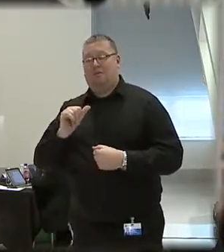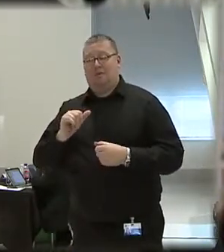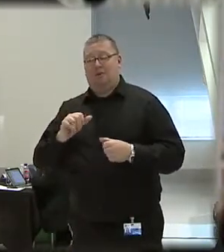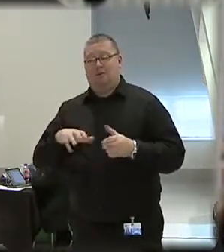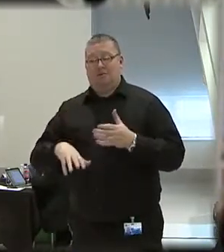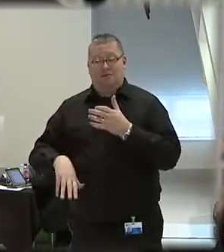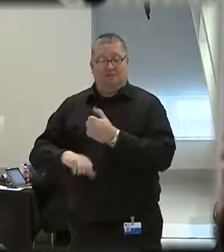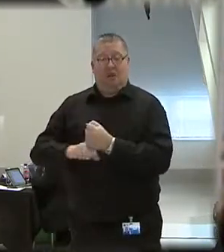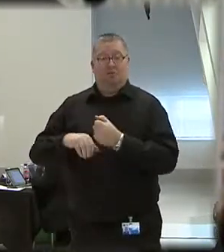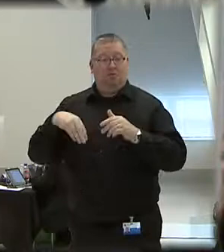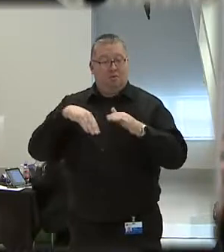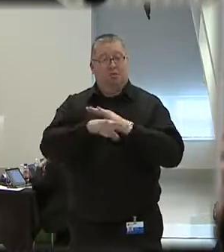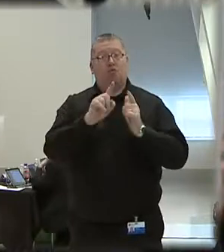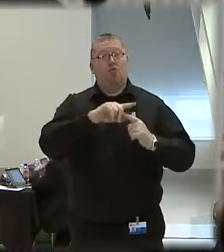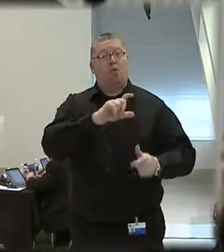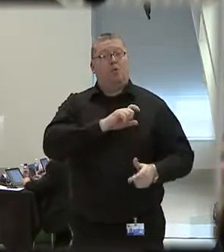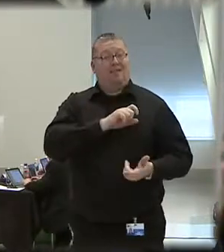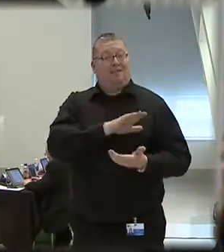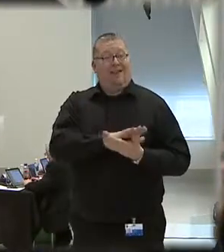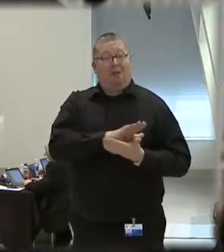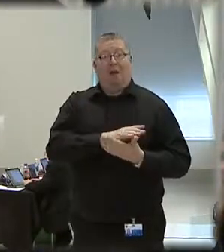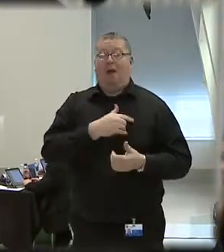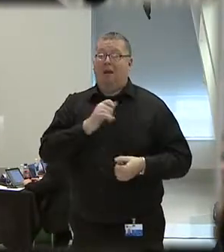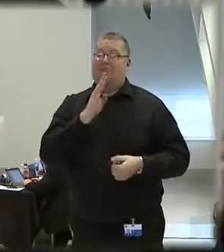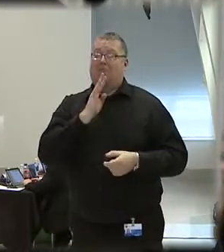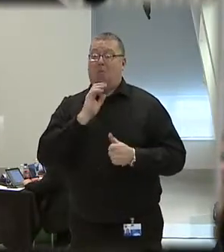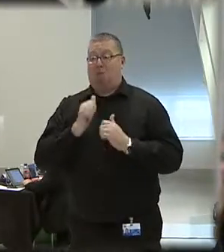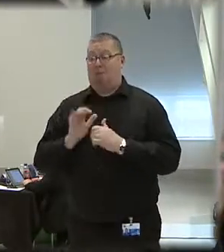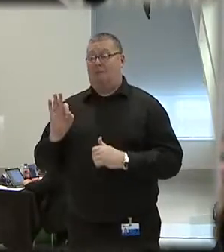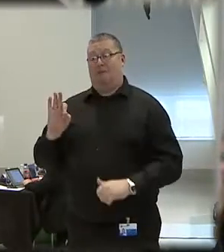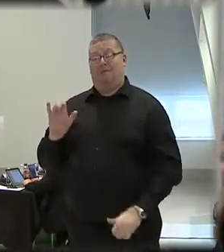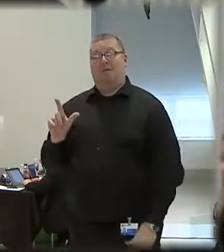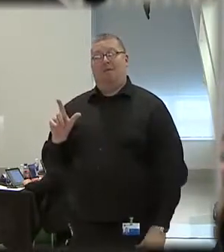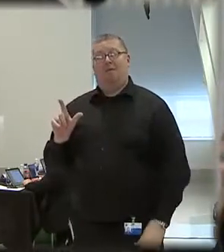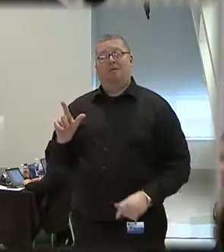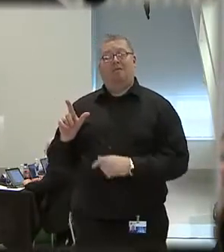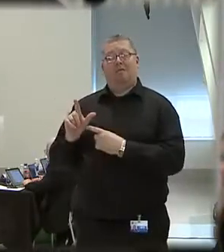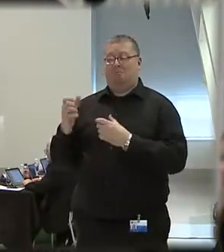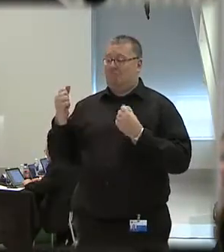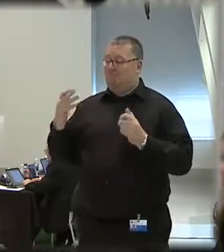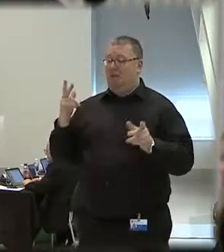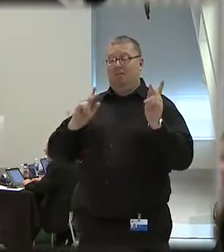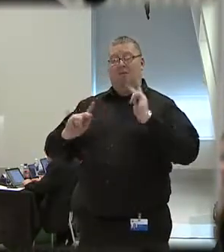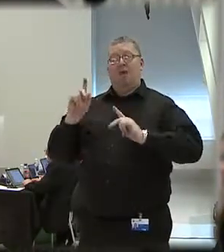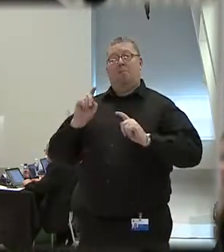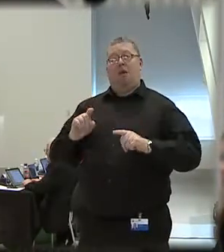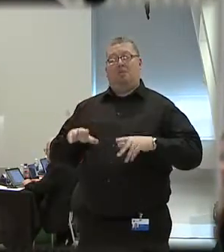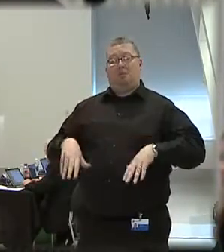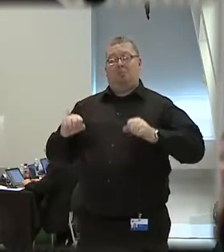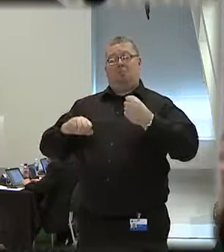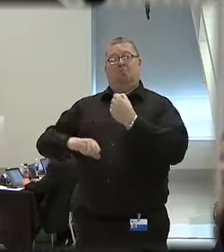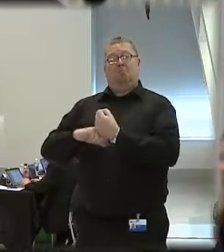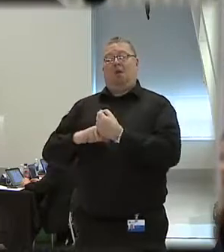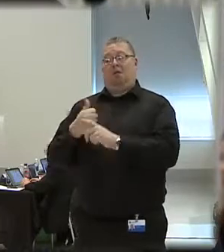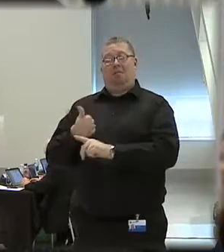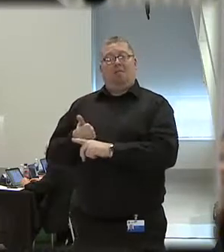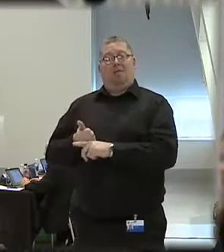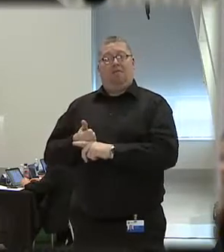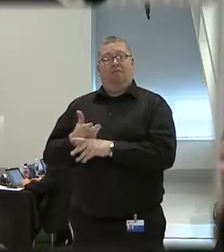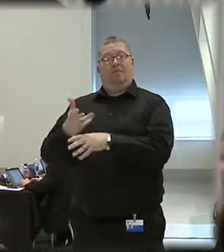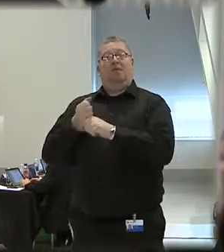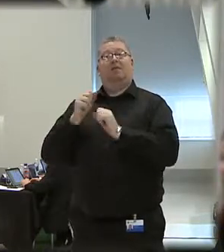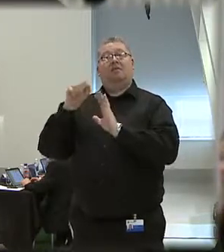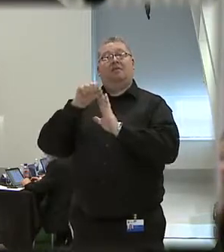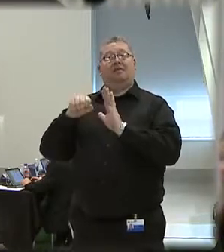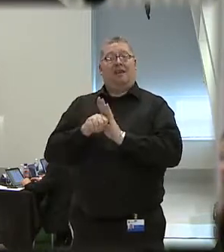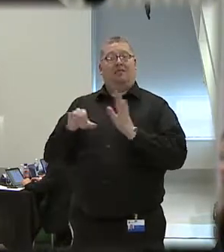academy, I could speak directly the state of Florida. Many of the individuals have to sponsor themselves. They receive their